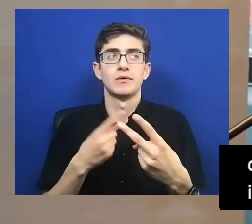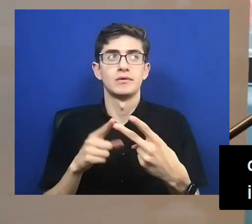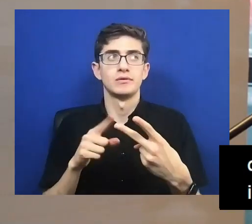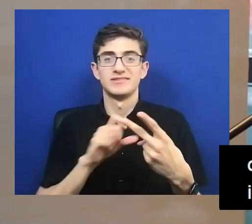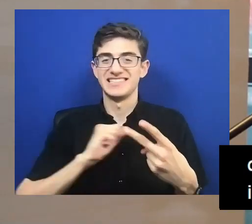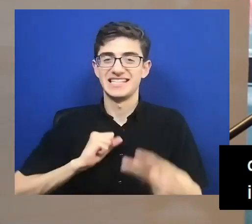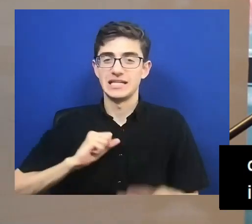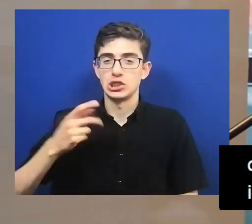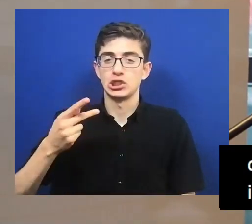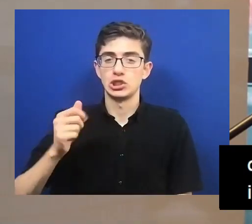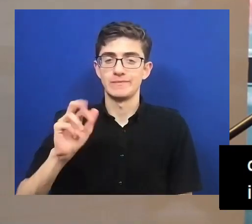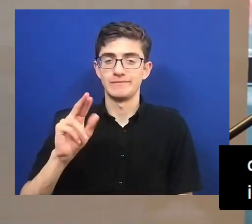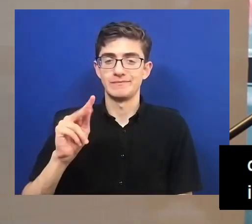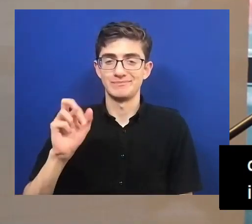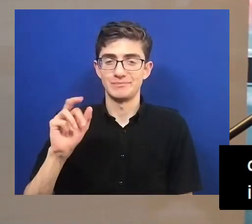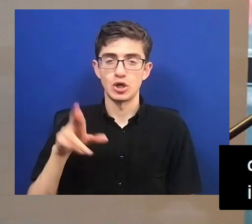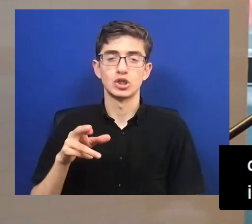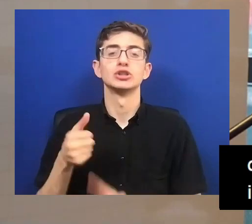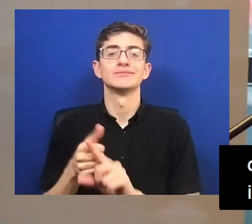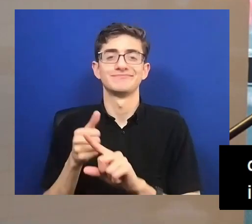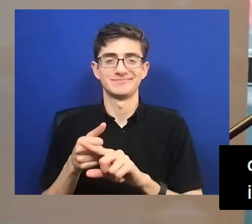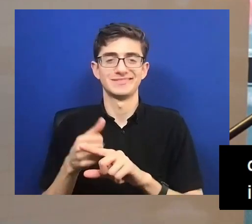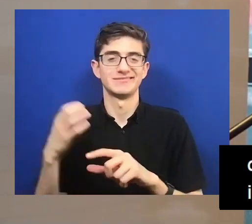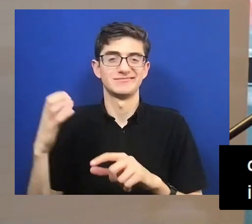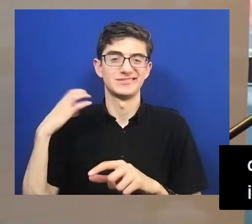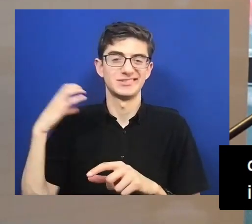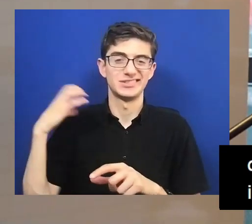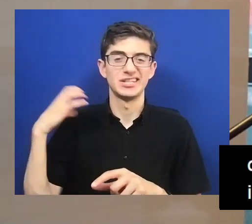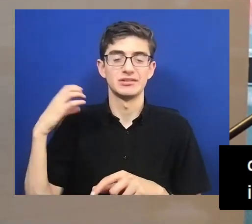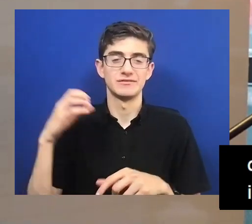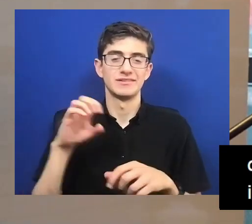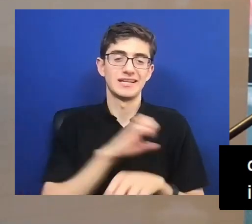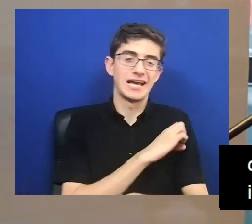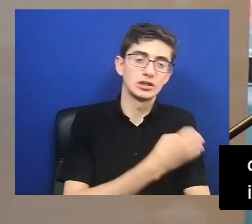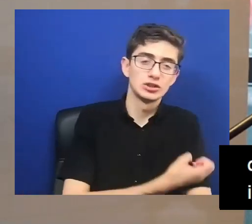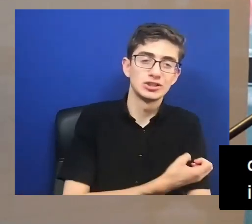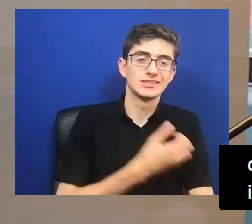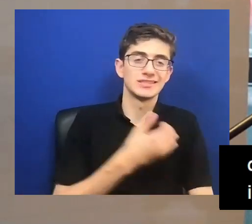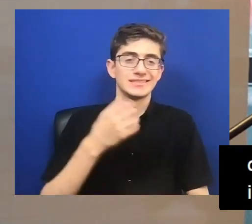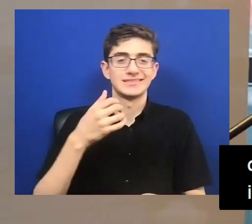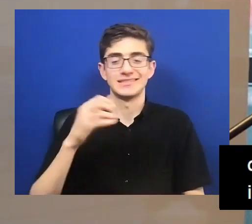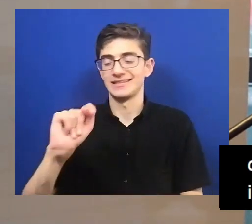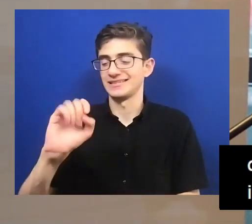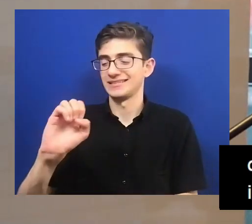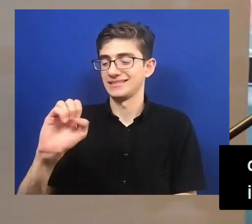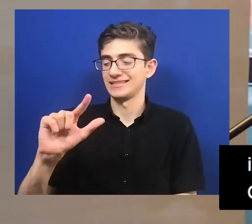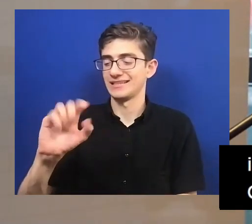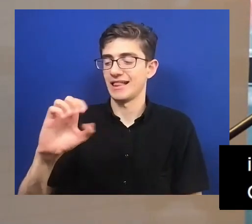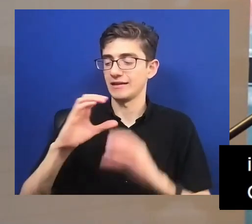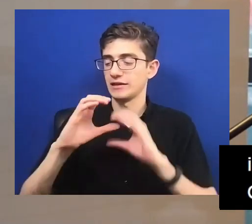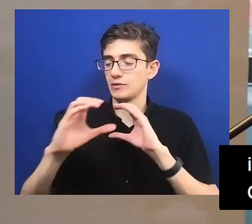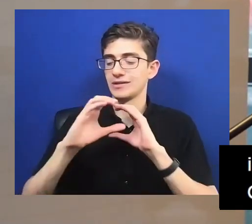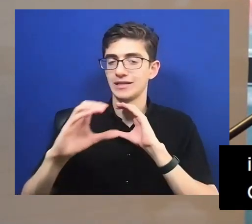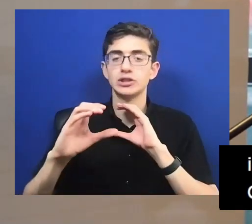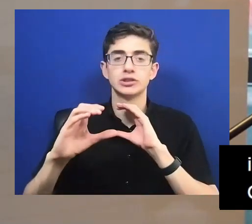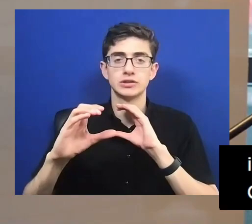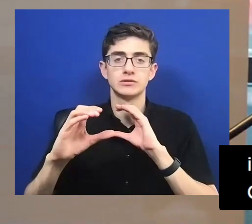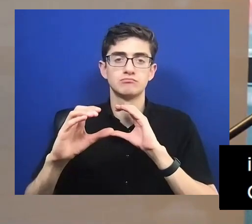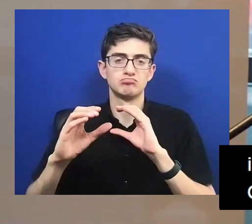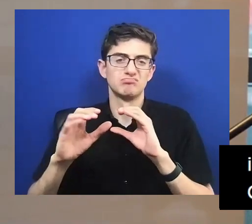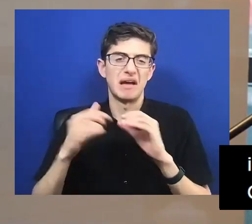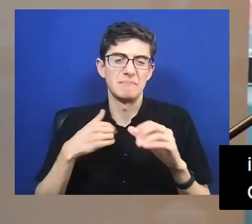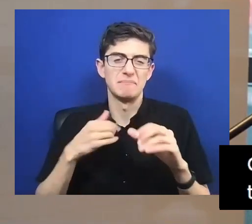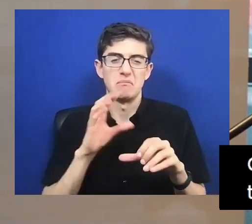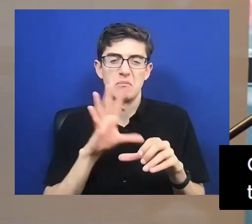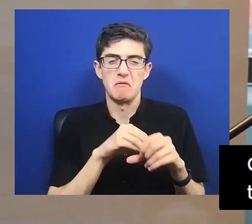and Telecommunications, where I sit on as well. So with that, I'm going to turn it over to Senator Parker, and then thank you all again so much